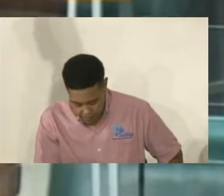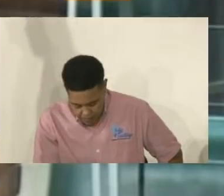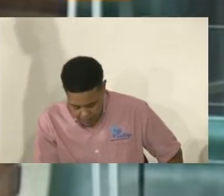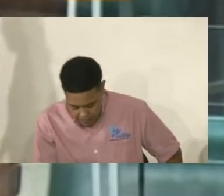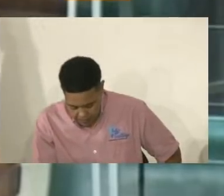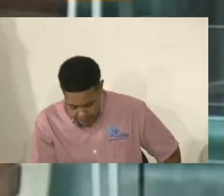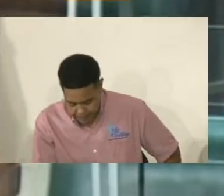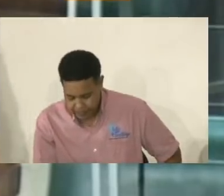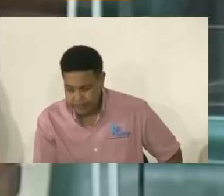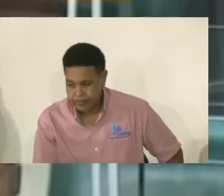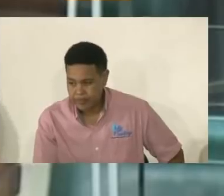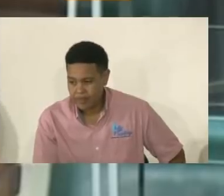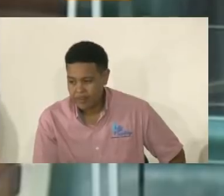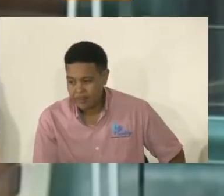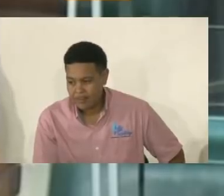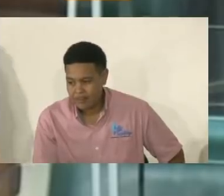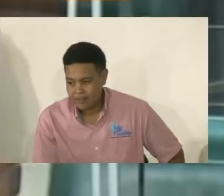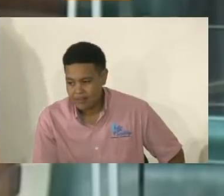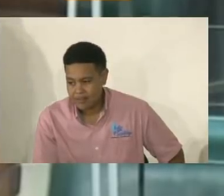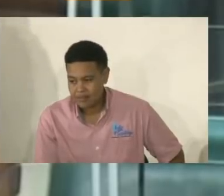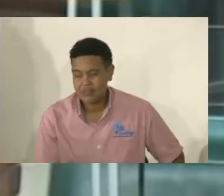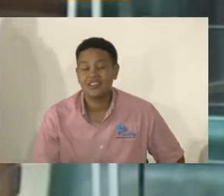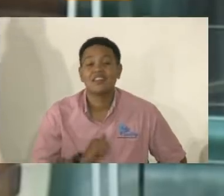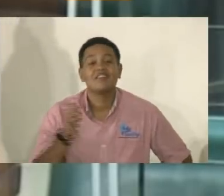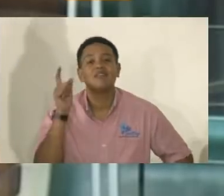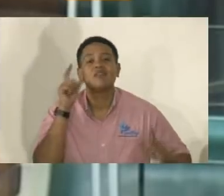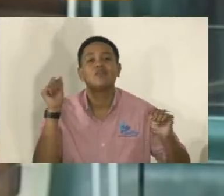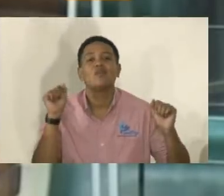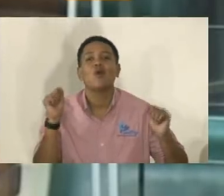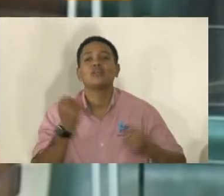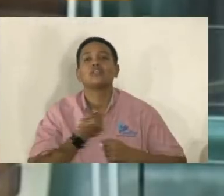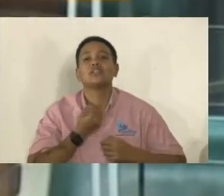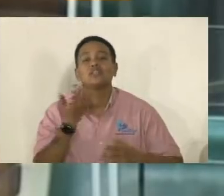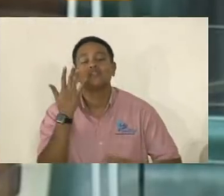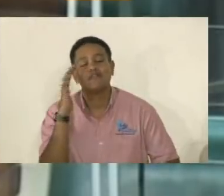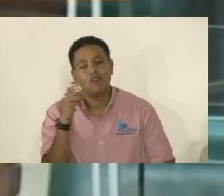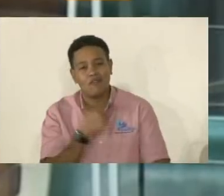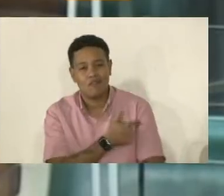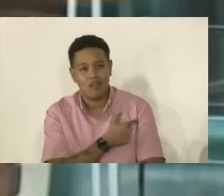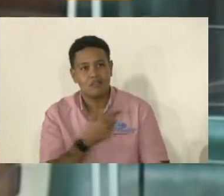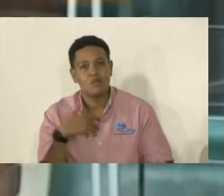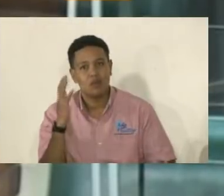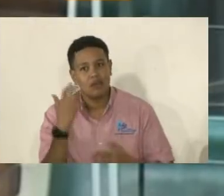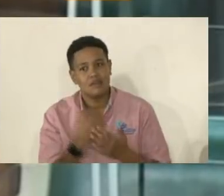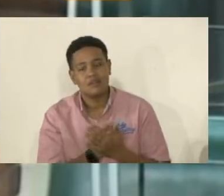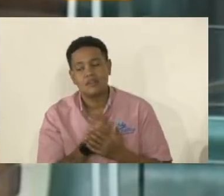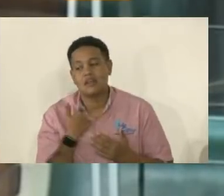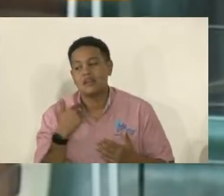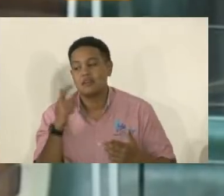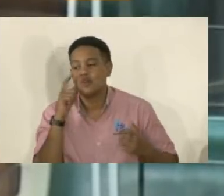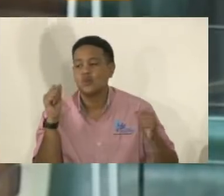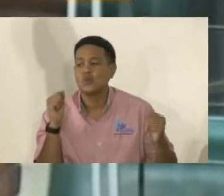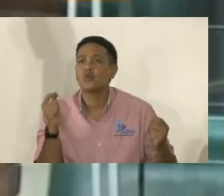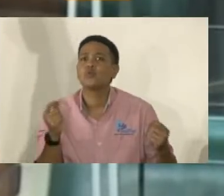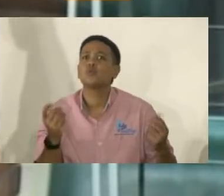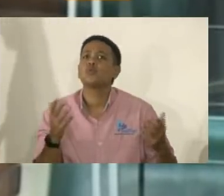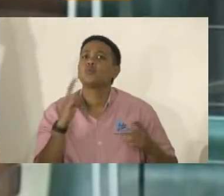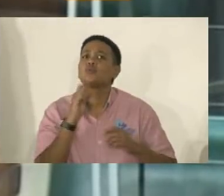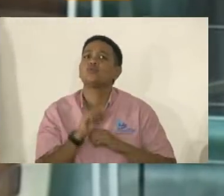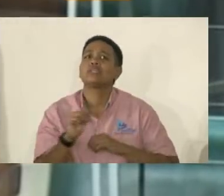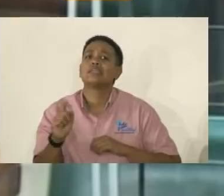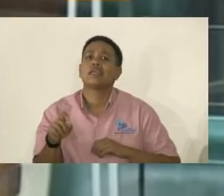I have been a loud voice for vaccines. I've been a loud voice for us doing what is